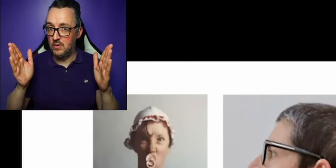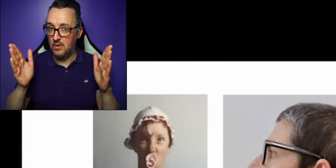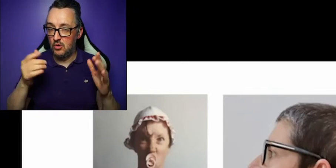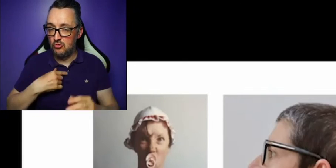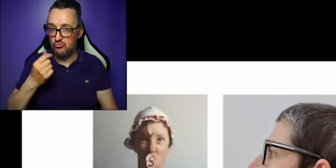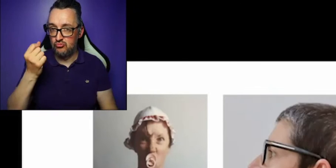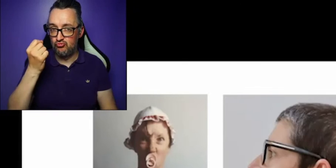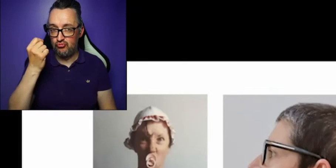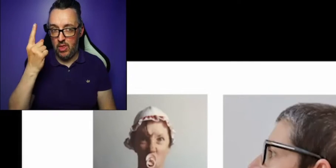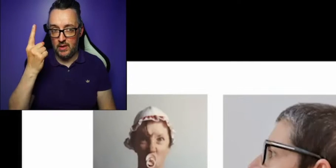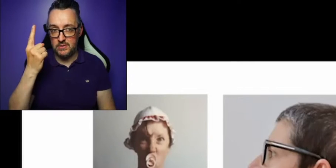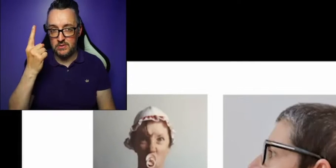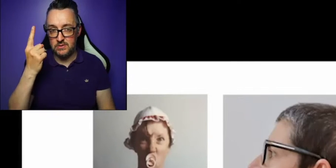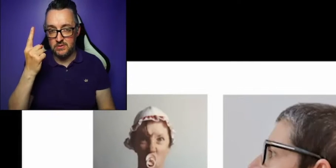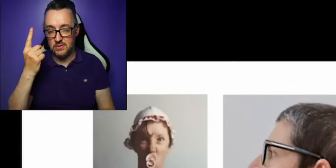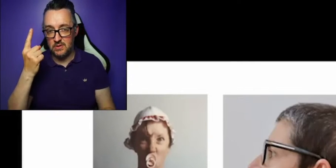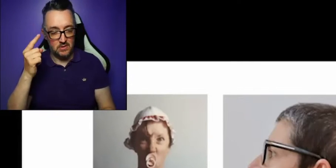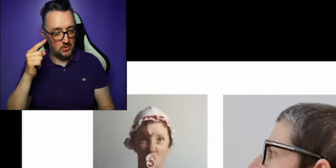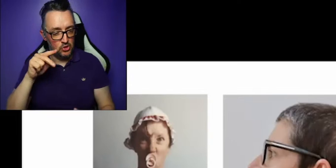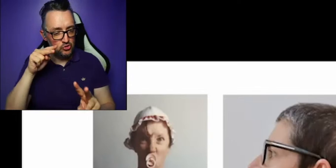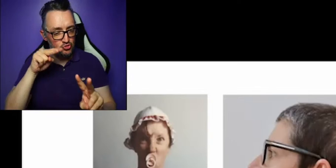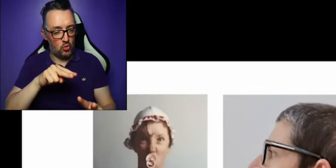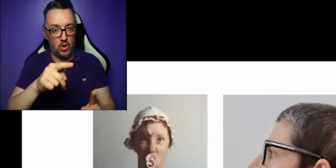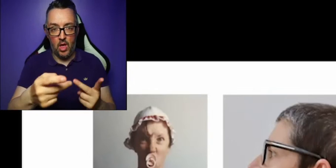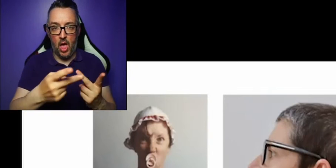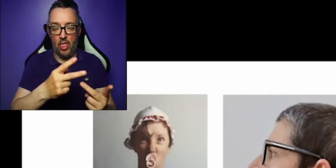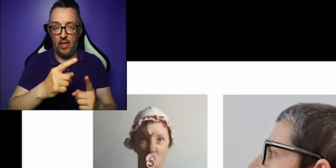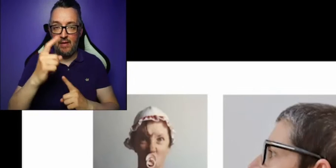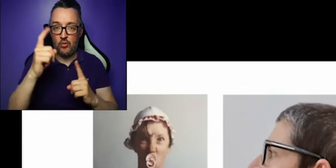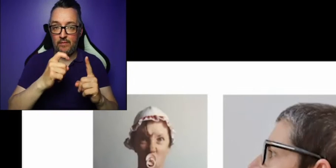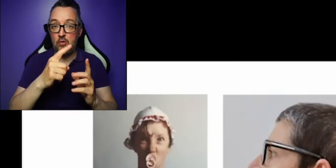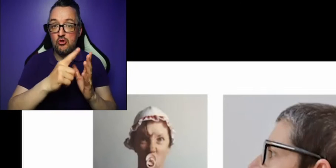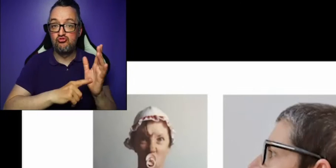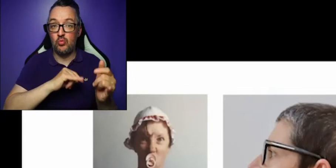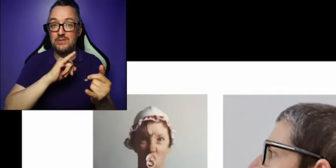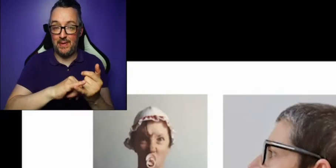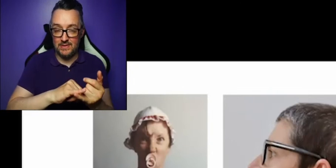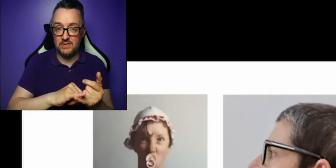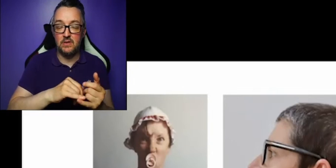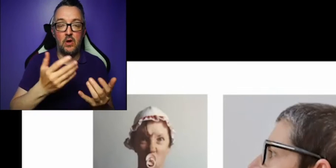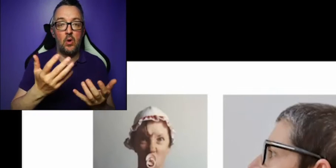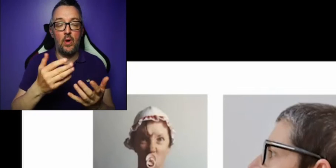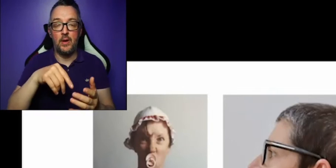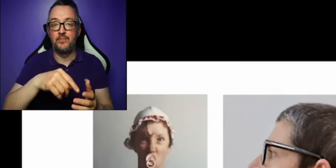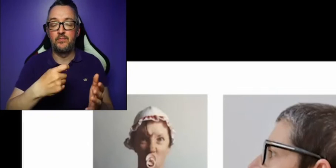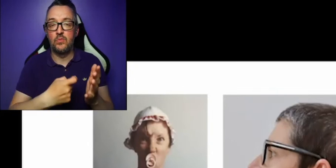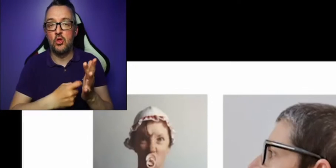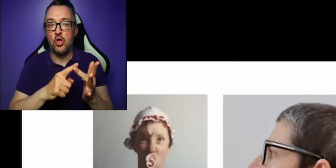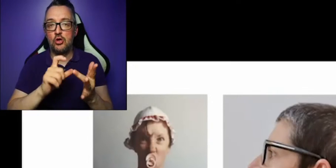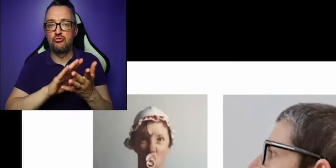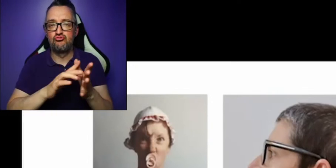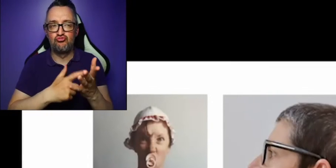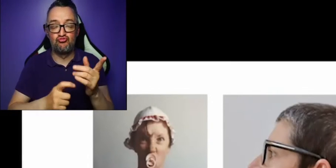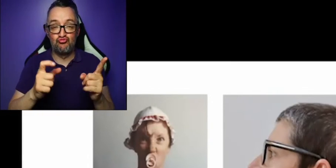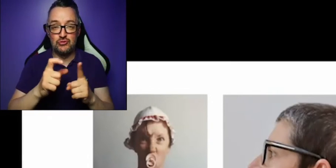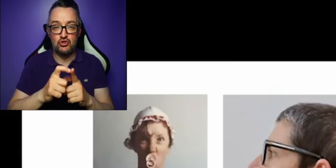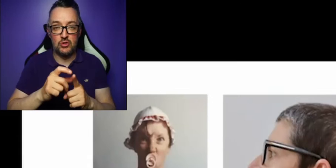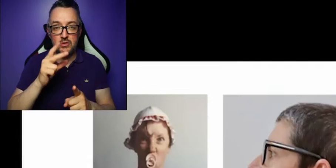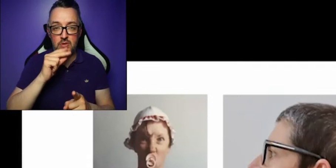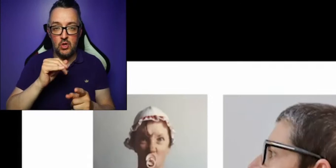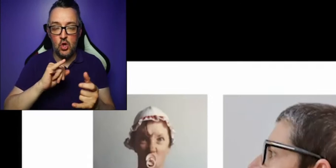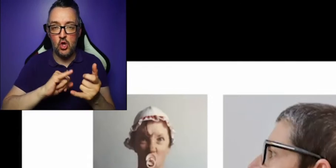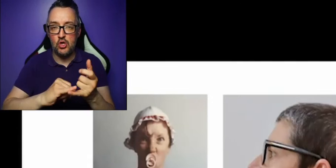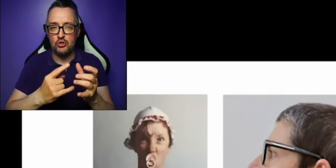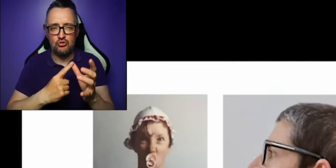And I subsequently saw this image of Joe Spence in the Richard's, I can't pronounce it, is